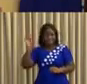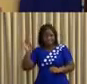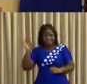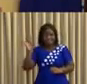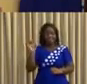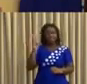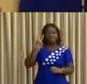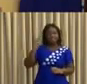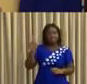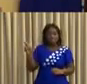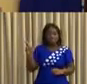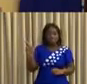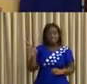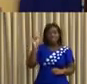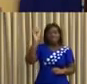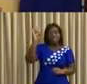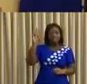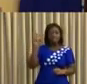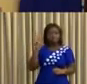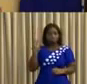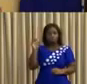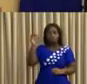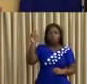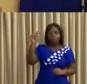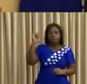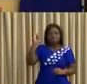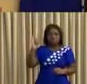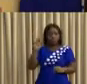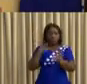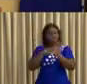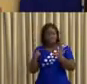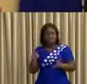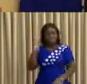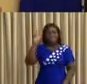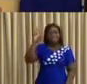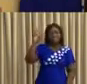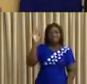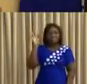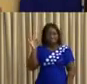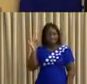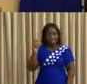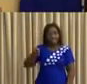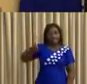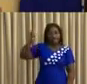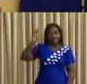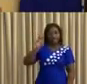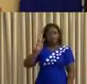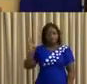region, 72 in the Oti region, 69 in the Upper West